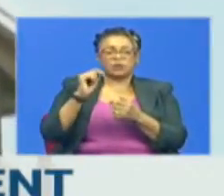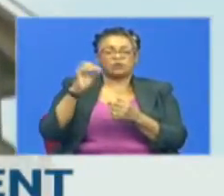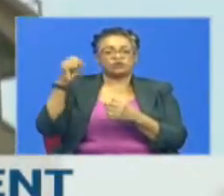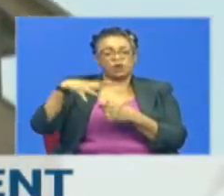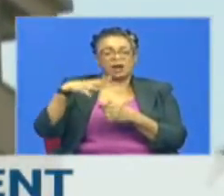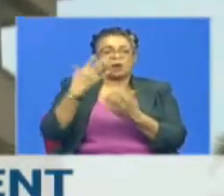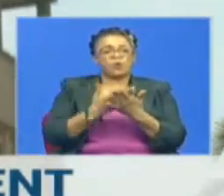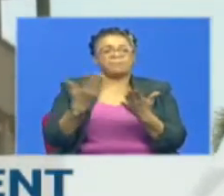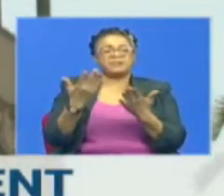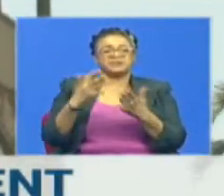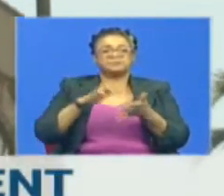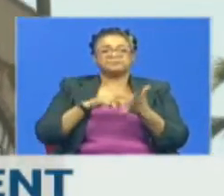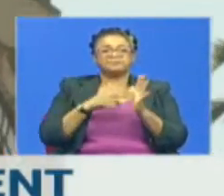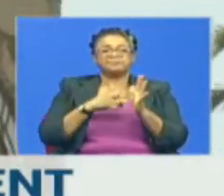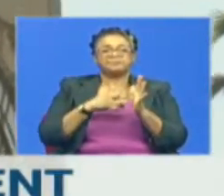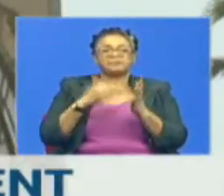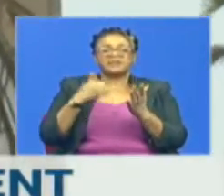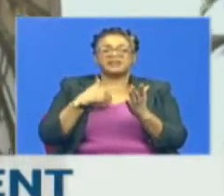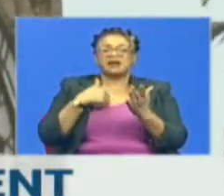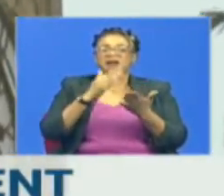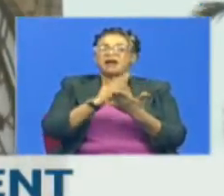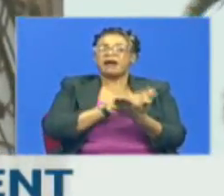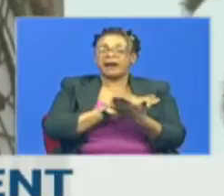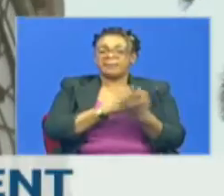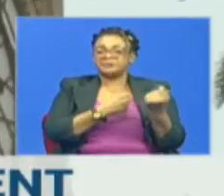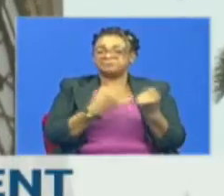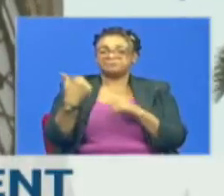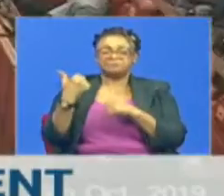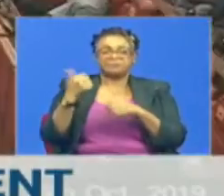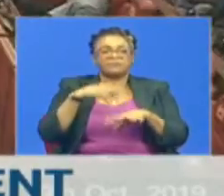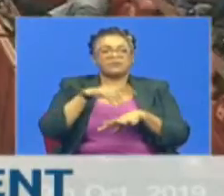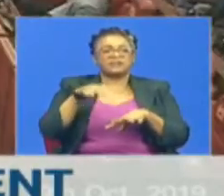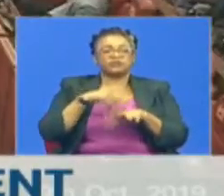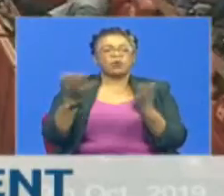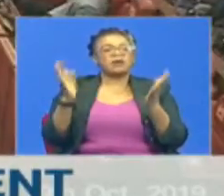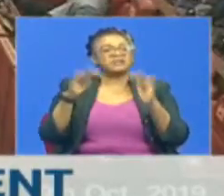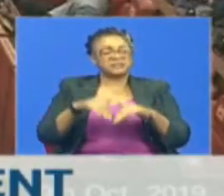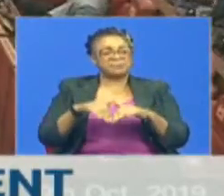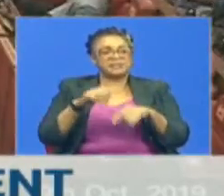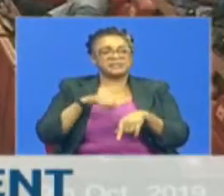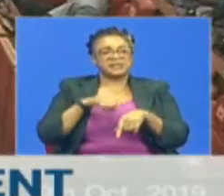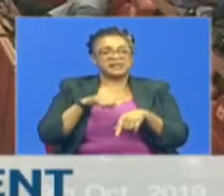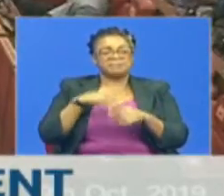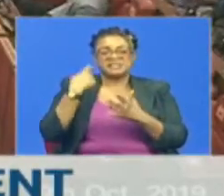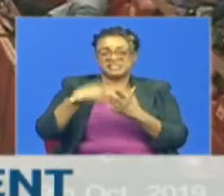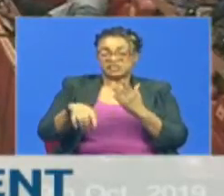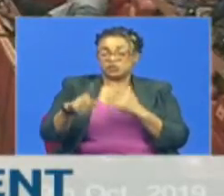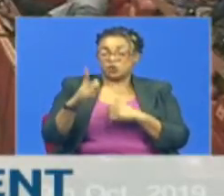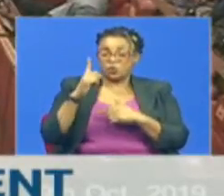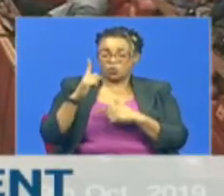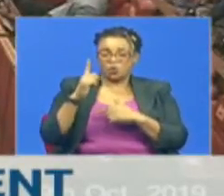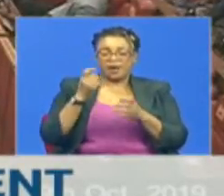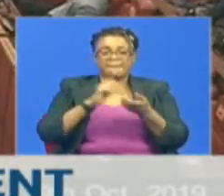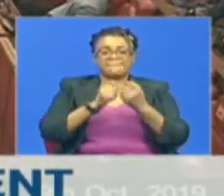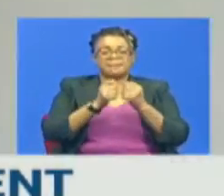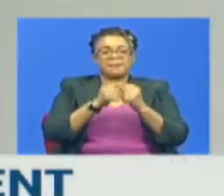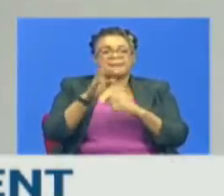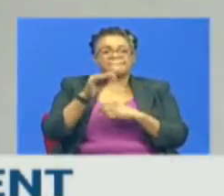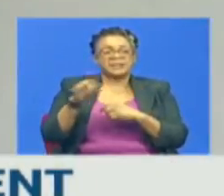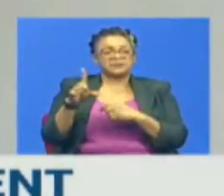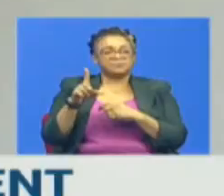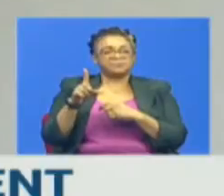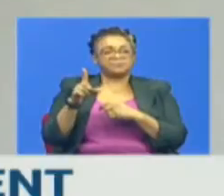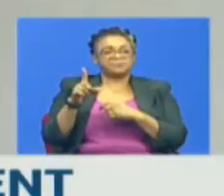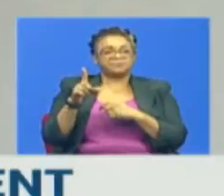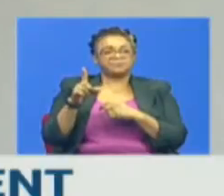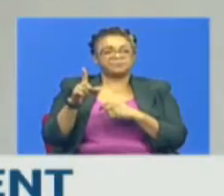given the fact that it had earlier been thrown out by the National Assembly during the Tax Laws Amendment Bill debate. This